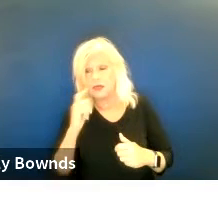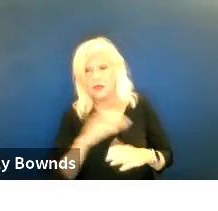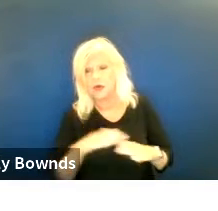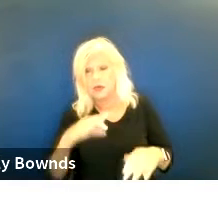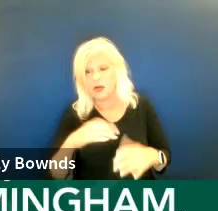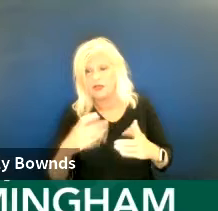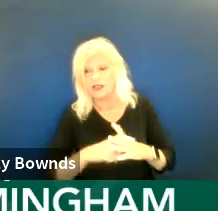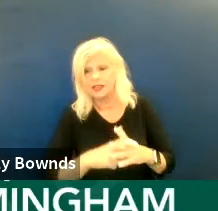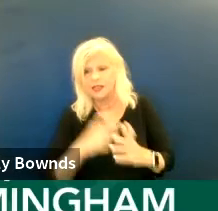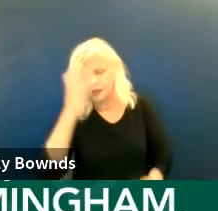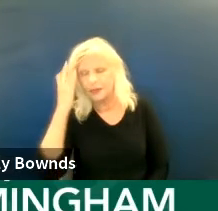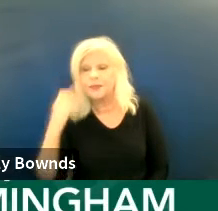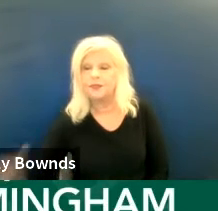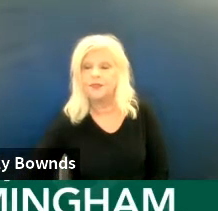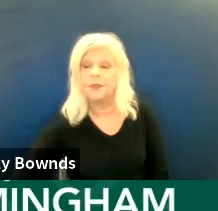panel.